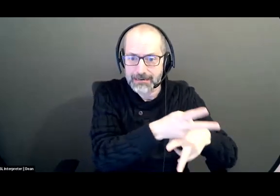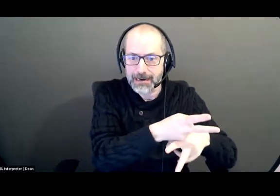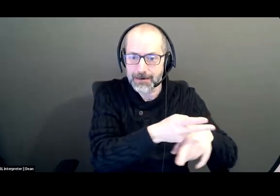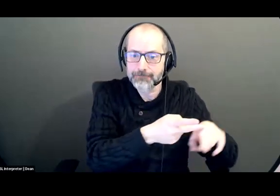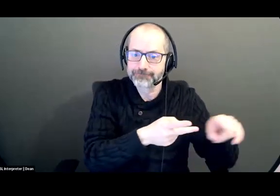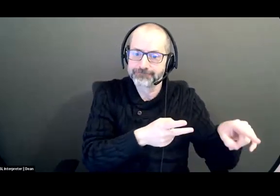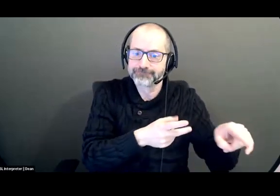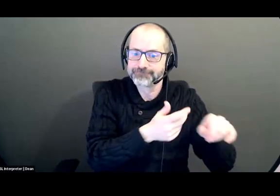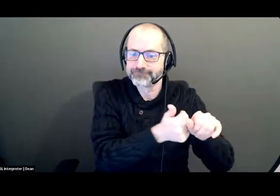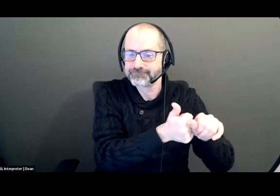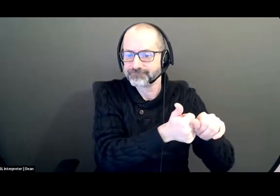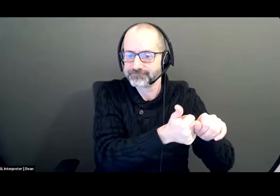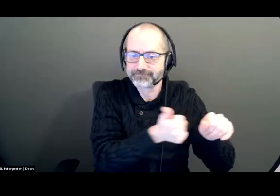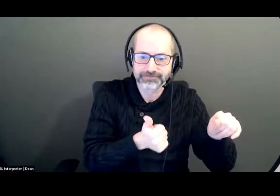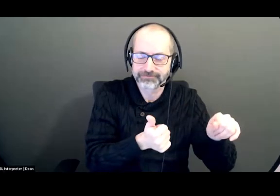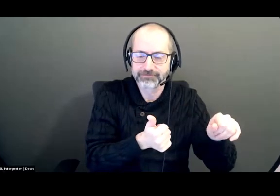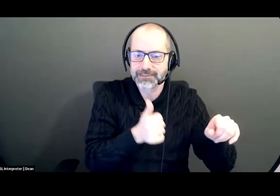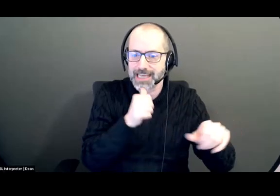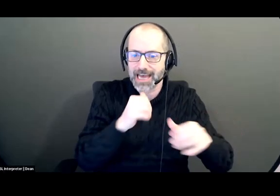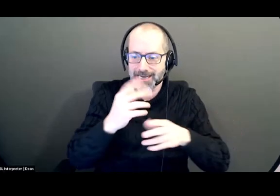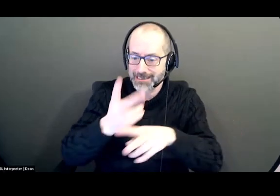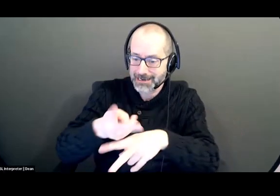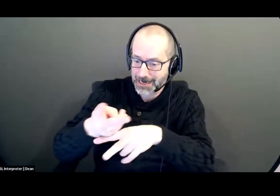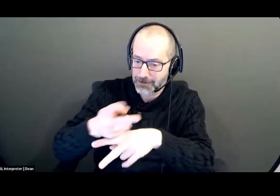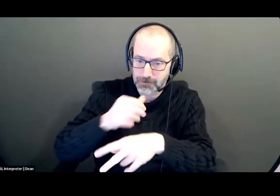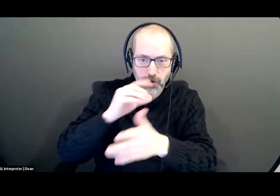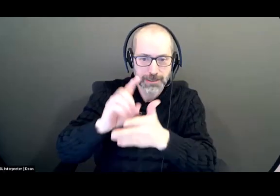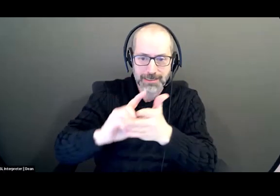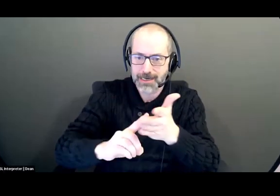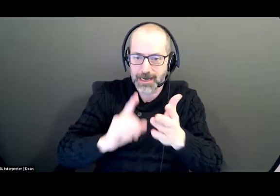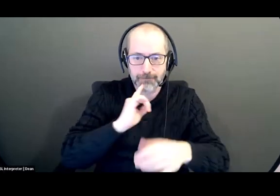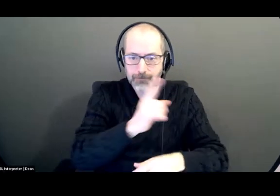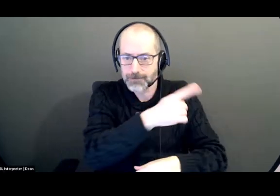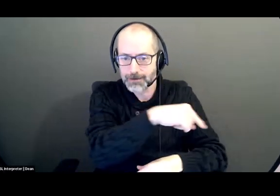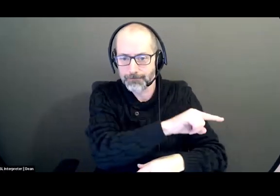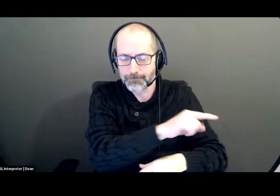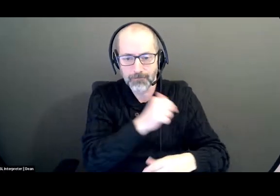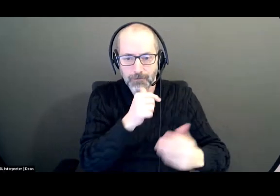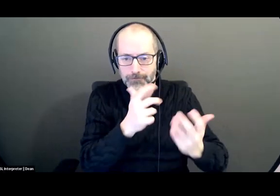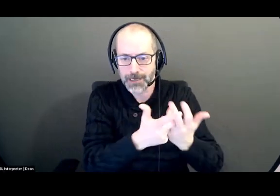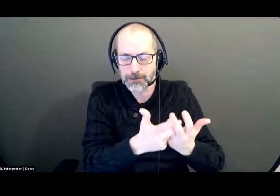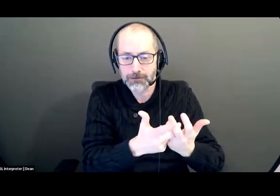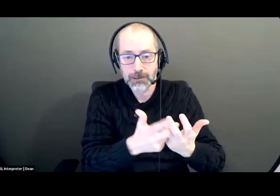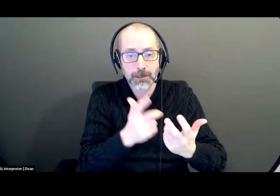Thanks. And we're going to move into our discussion panel portion for the next